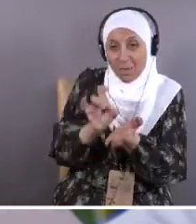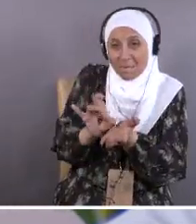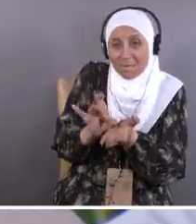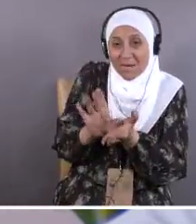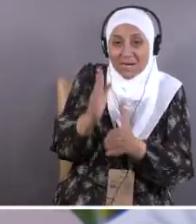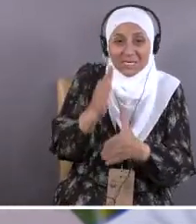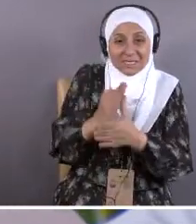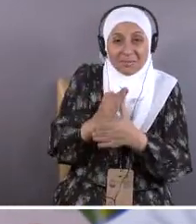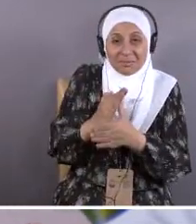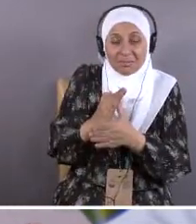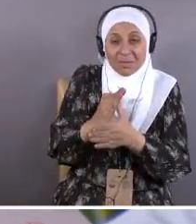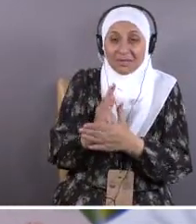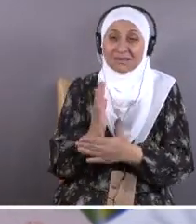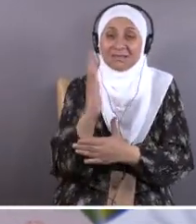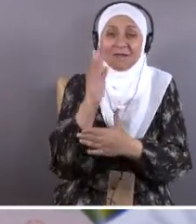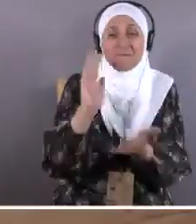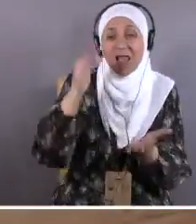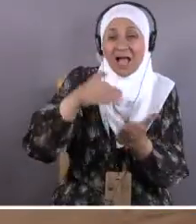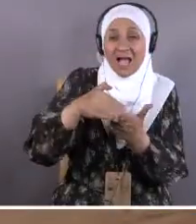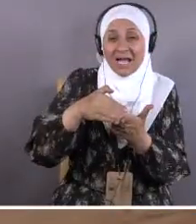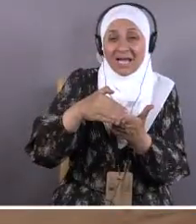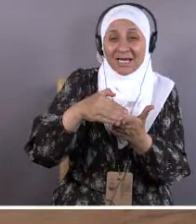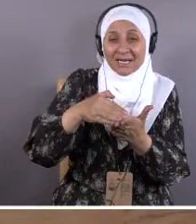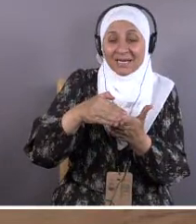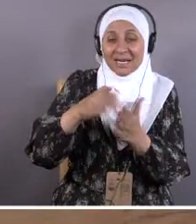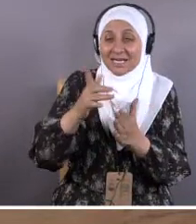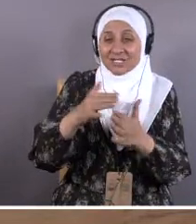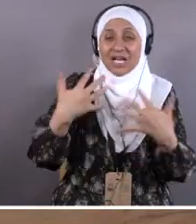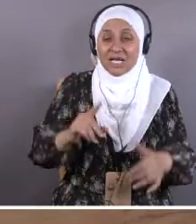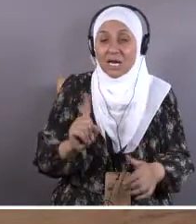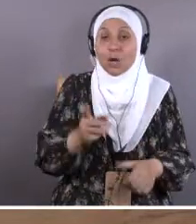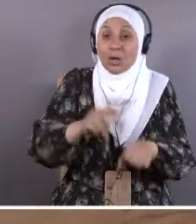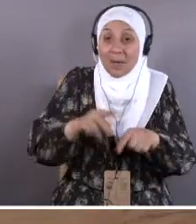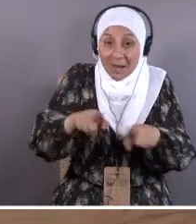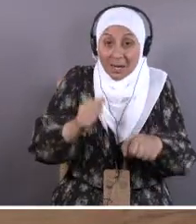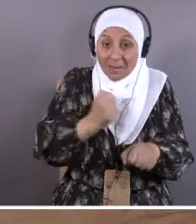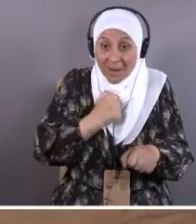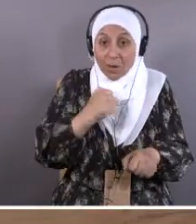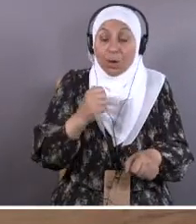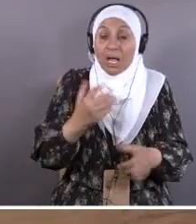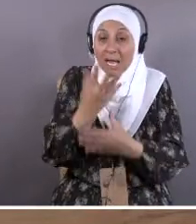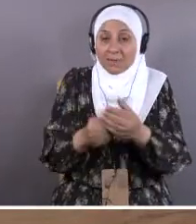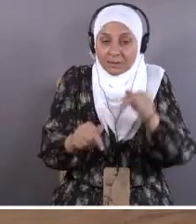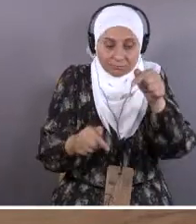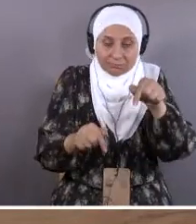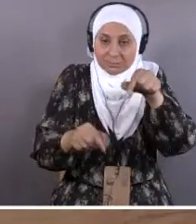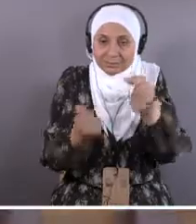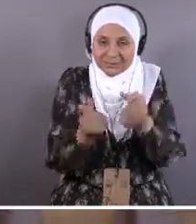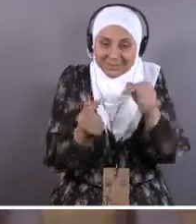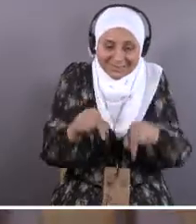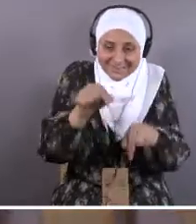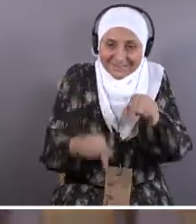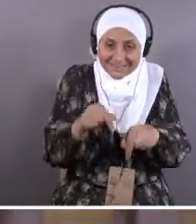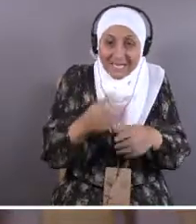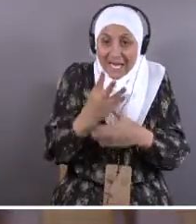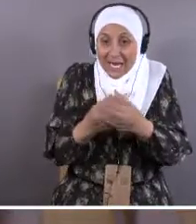of seedlings and how to avoid any damage and loss. And also I was able to give them the